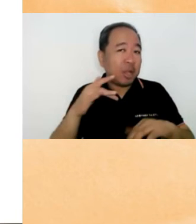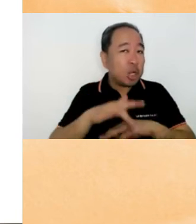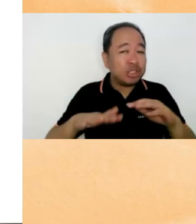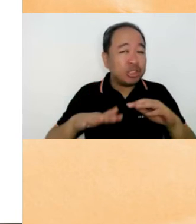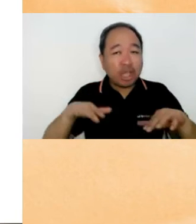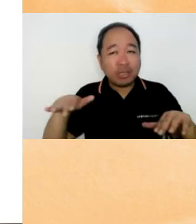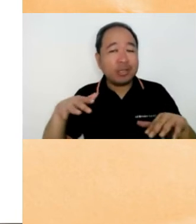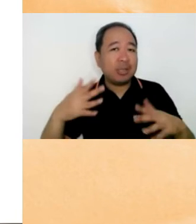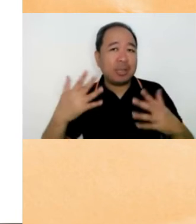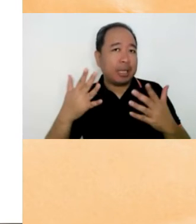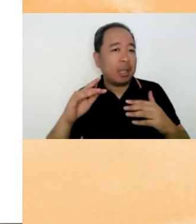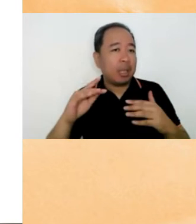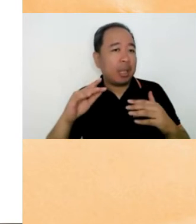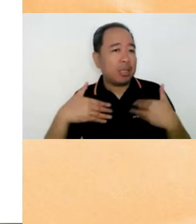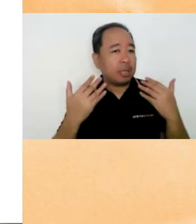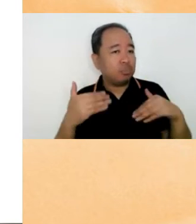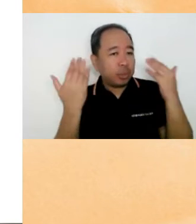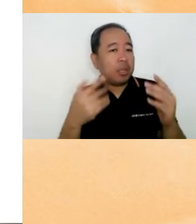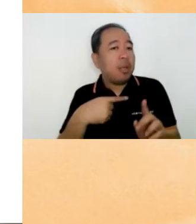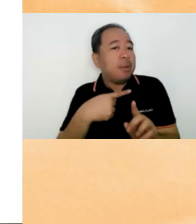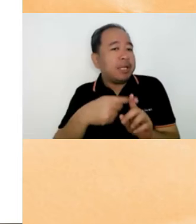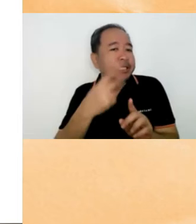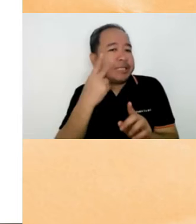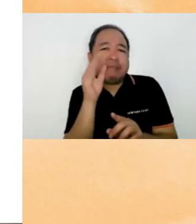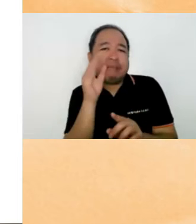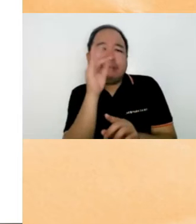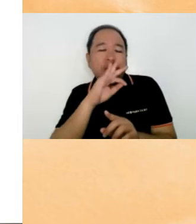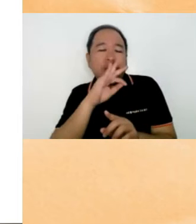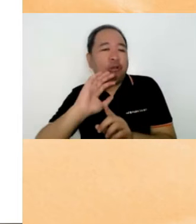that should be addressed for maximum development.